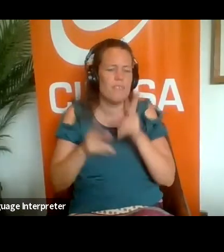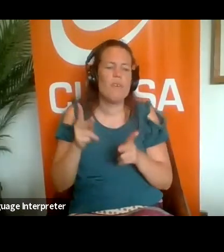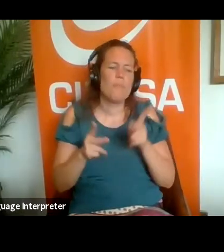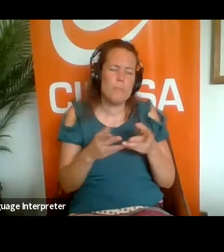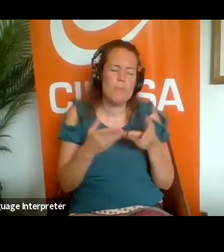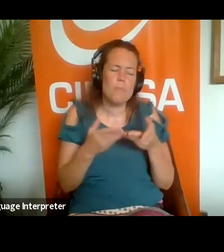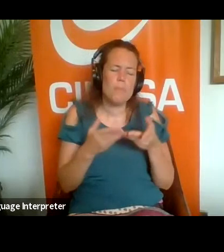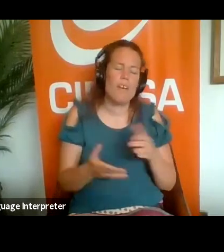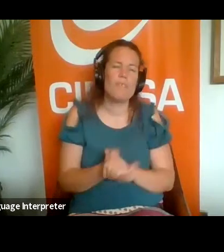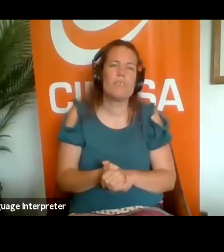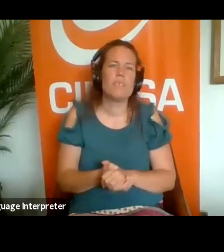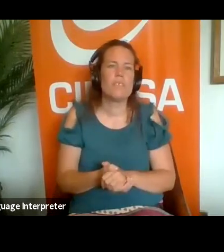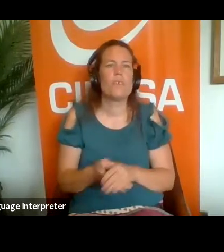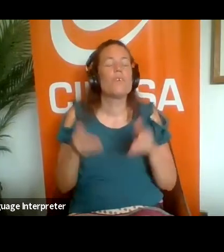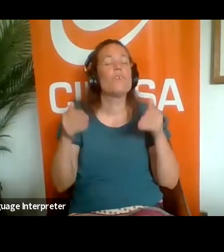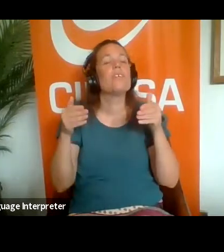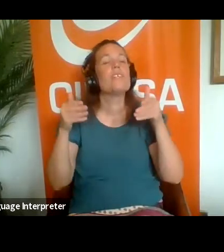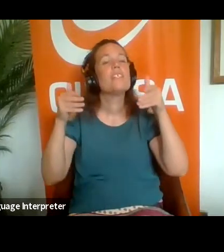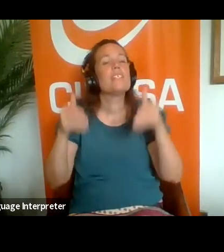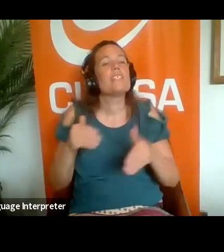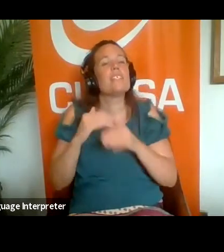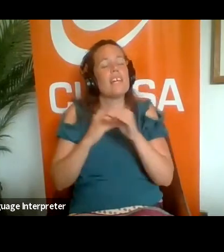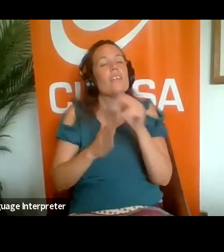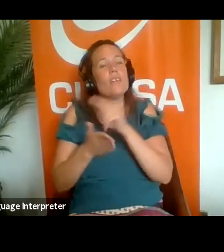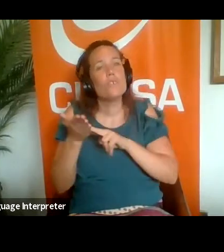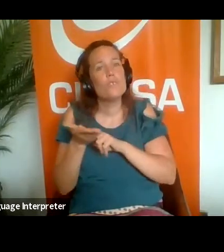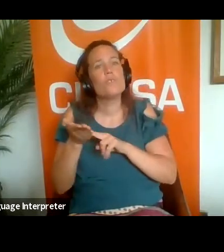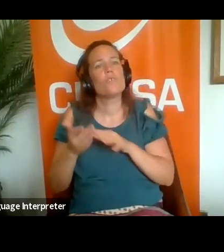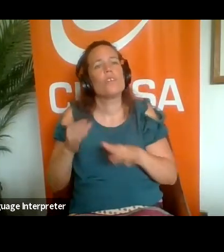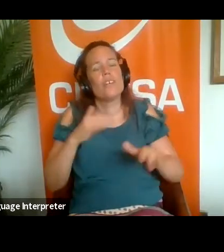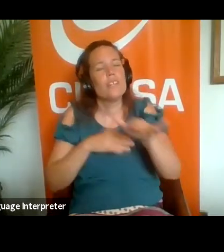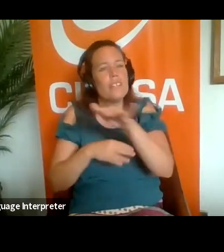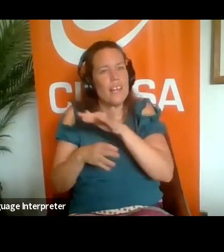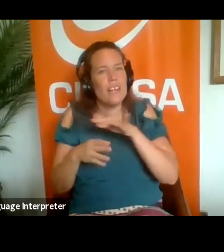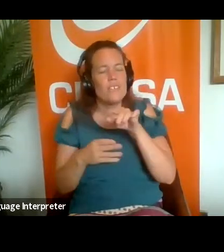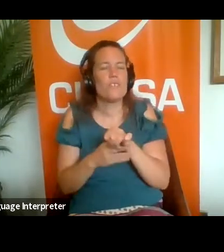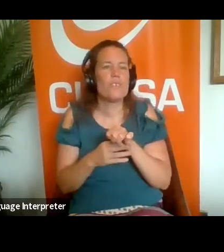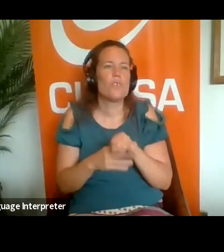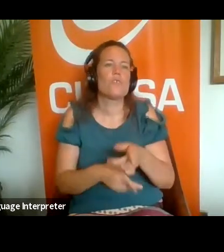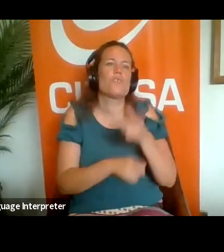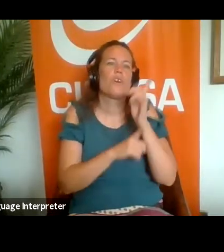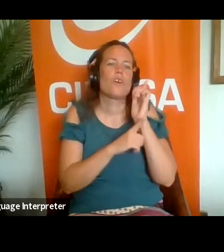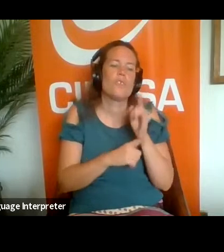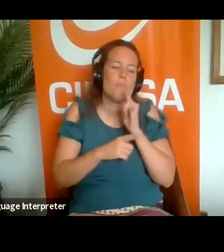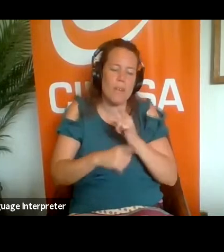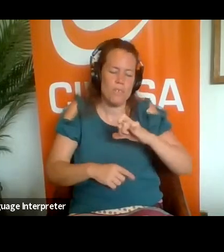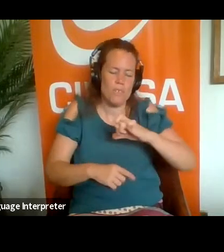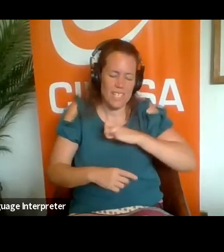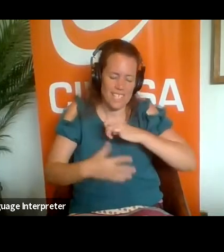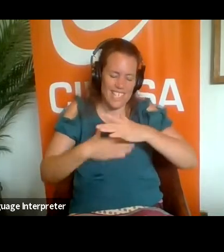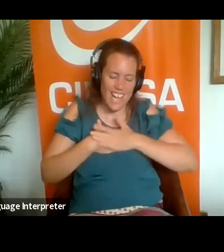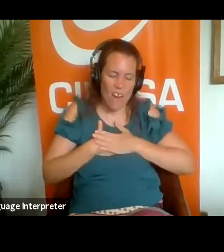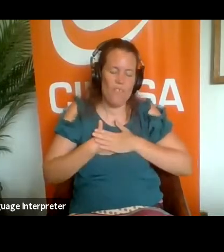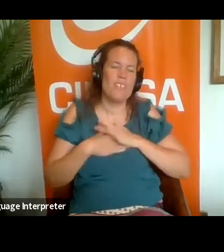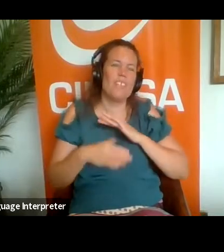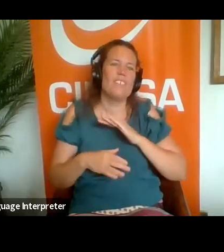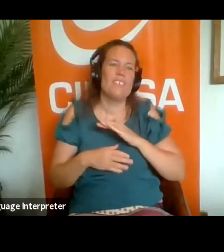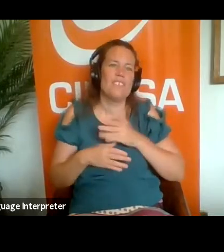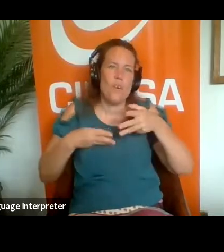so states have used national security selfishly, and in my view,